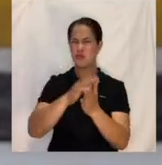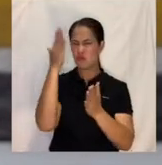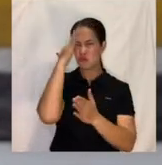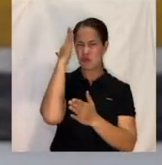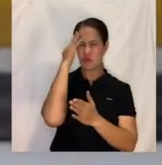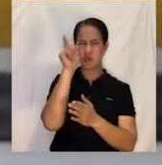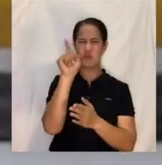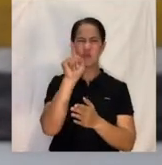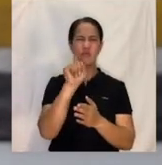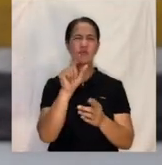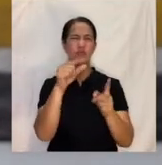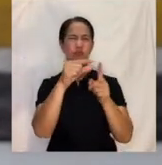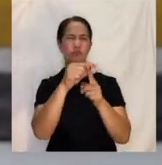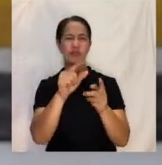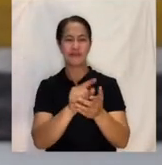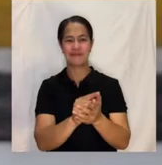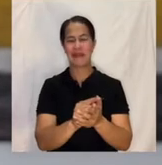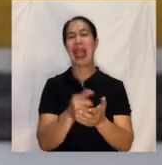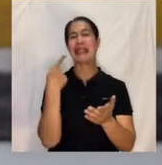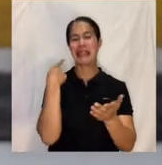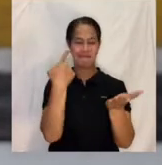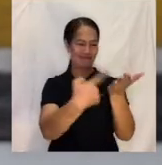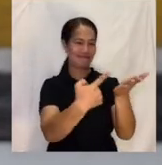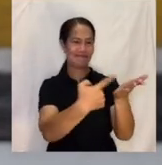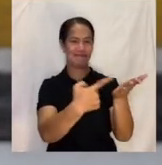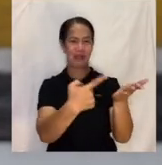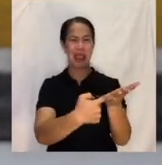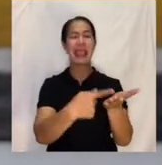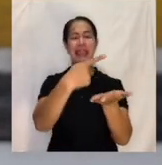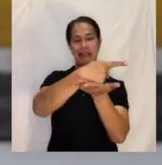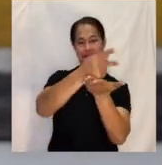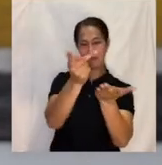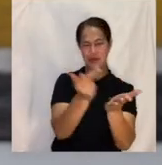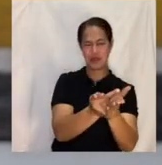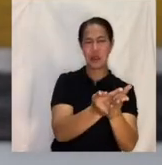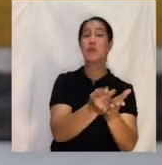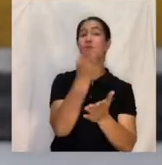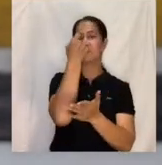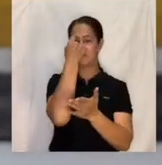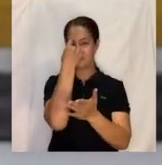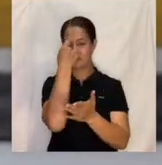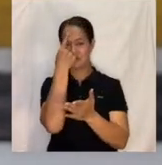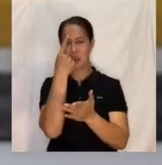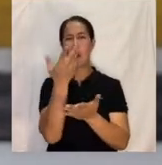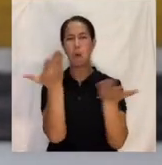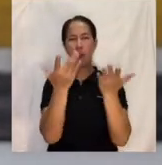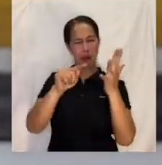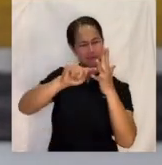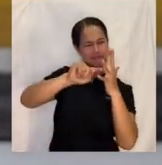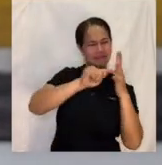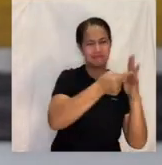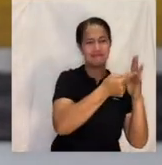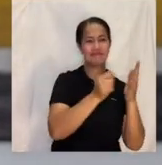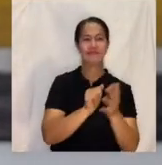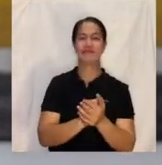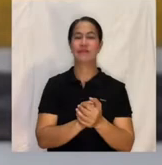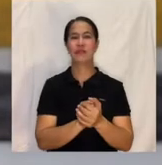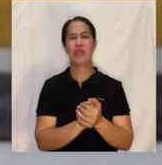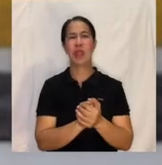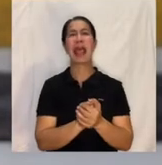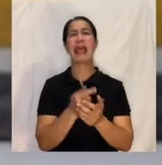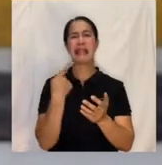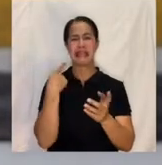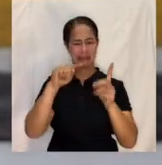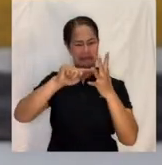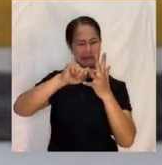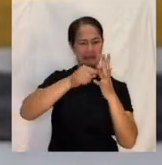you know what these are? Let's break down this word into parts to understand where it came from.